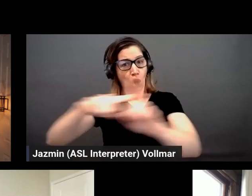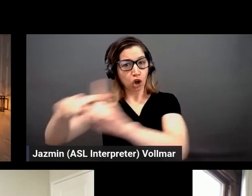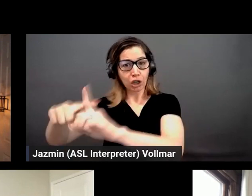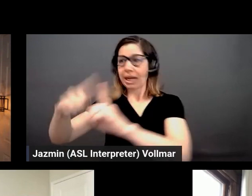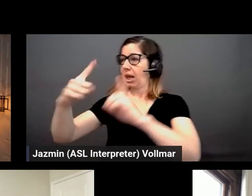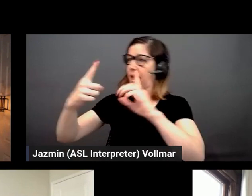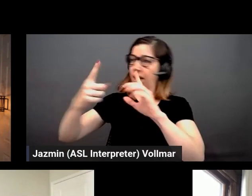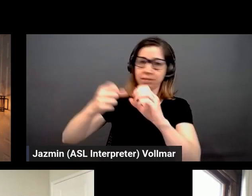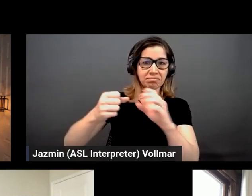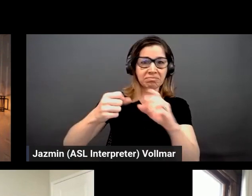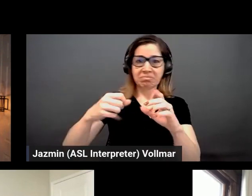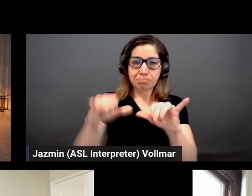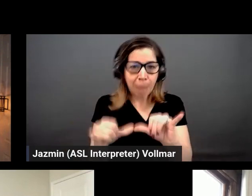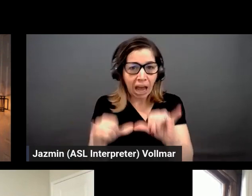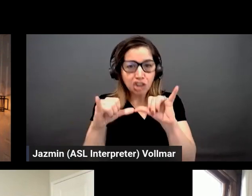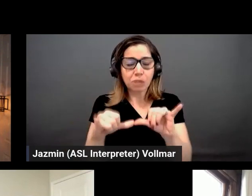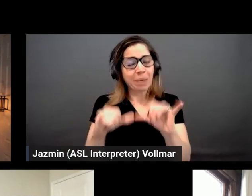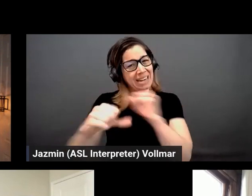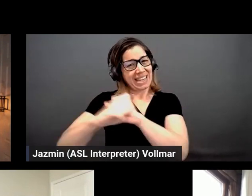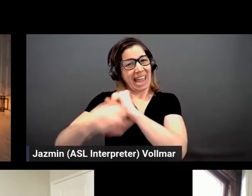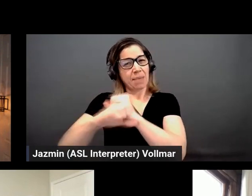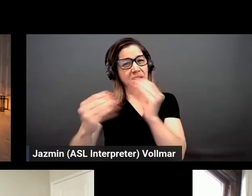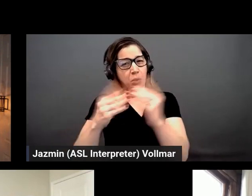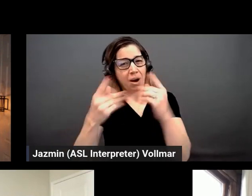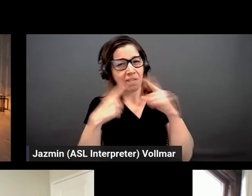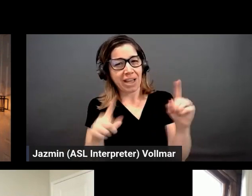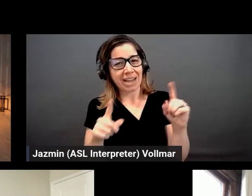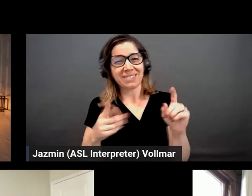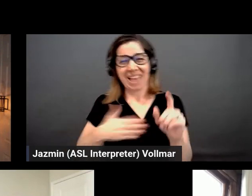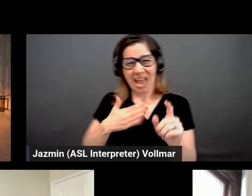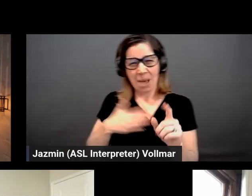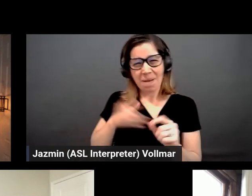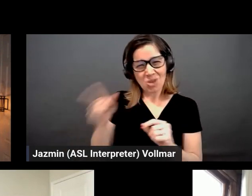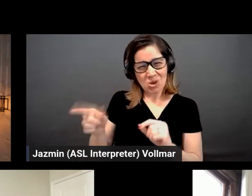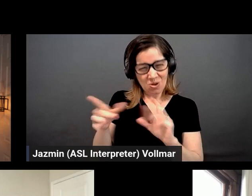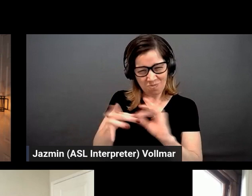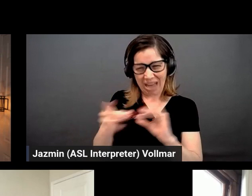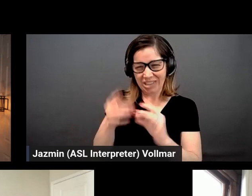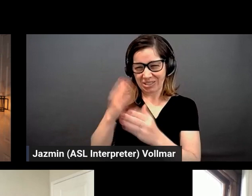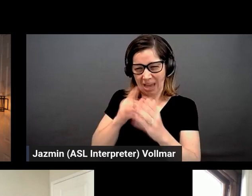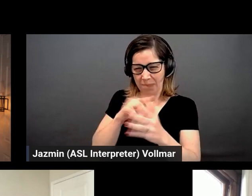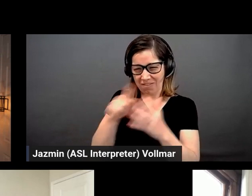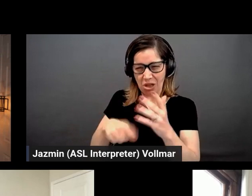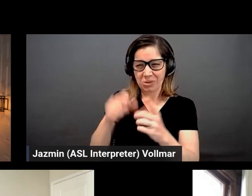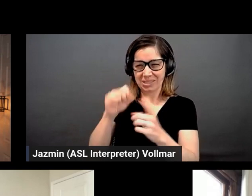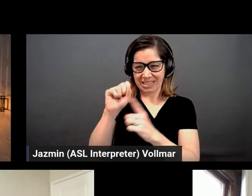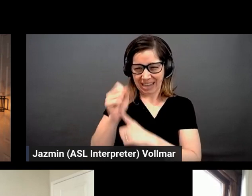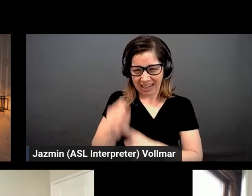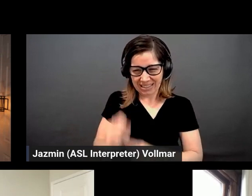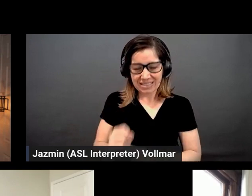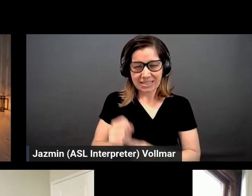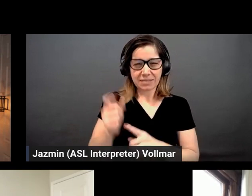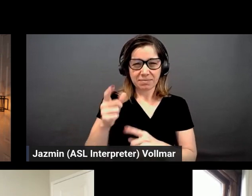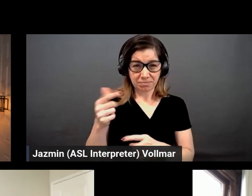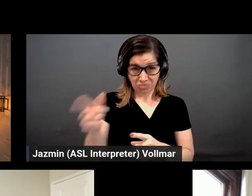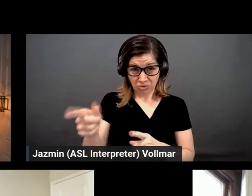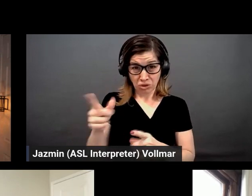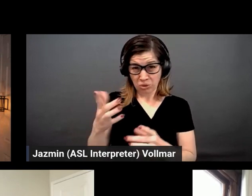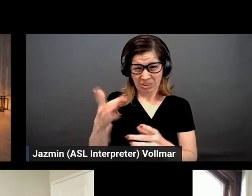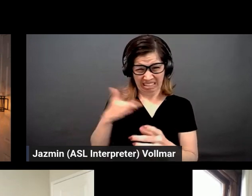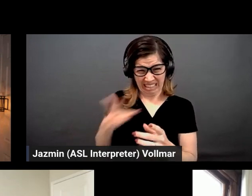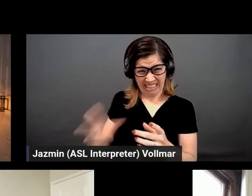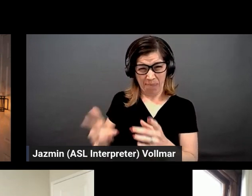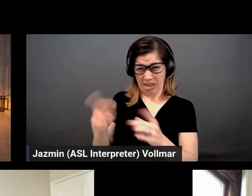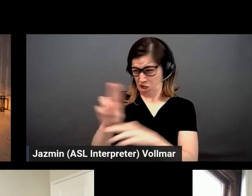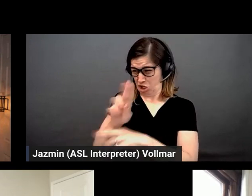marketing campaigns more effective. Yeah, I'm glad you mentioned some of these cases there. Can you go through like a typical use case of how this